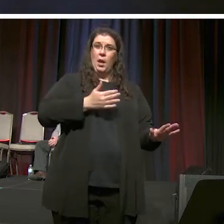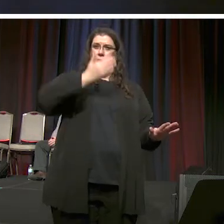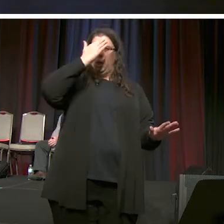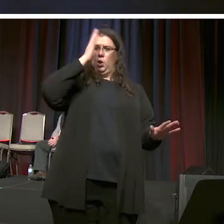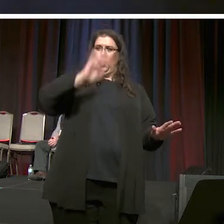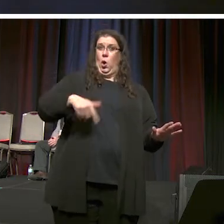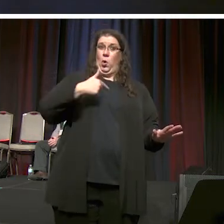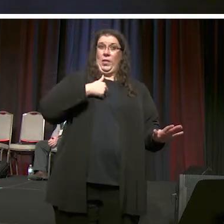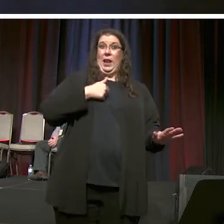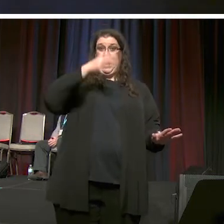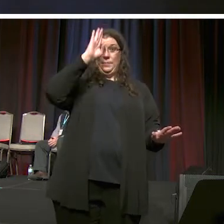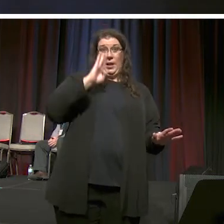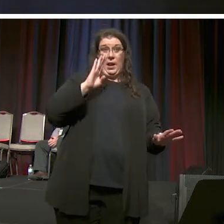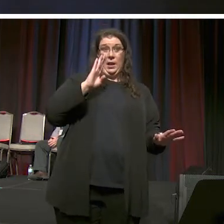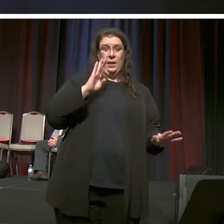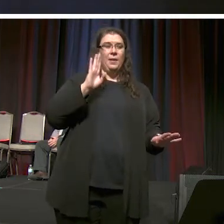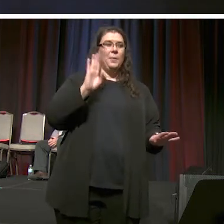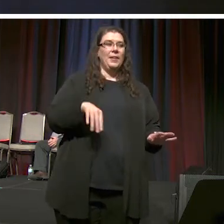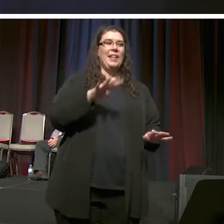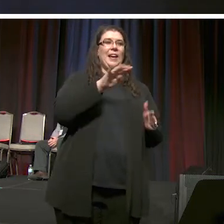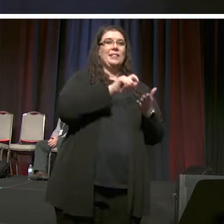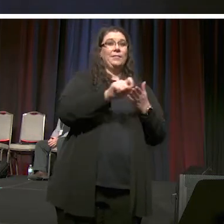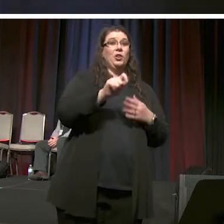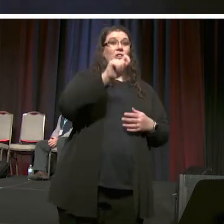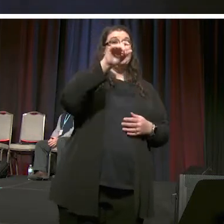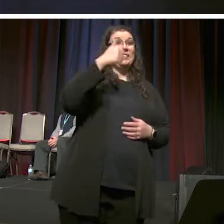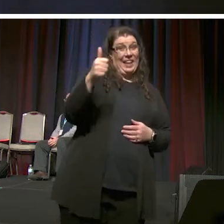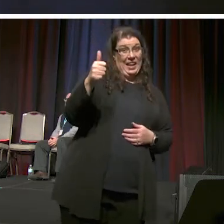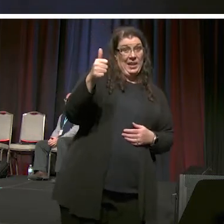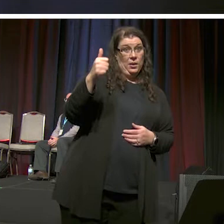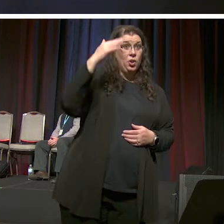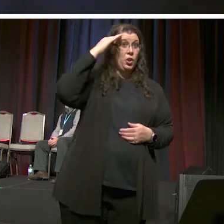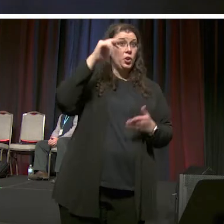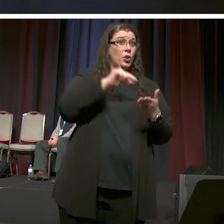verse 10 of Psalm 46. Do you know what verse 9 says?